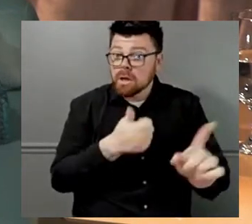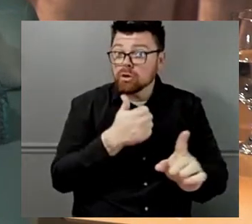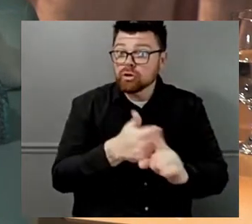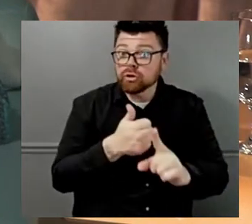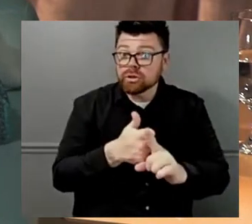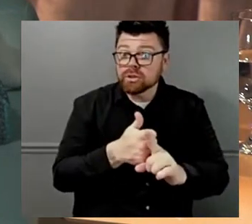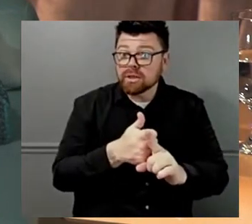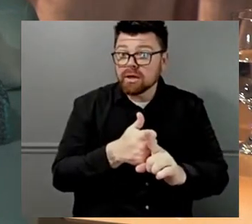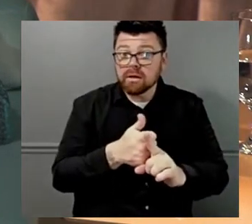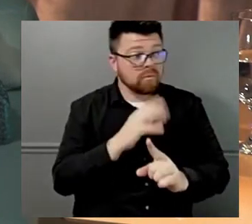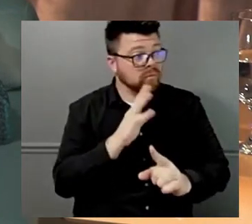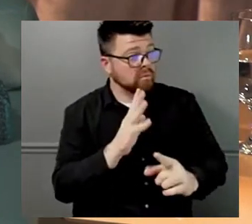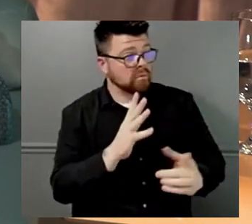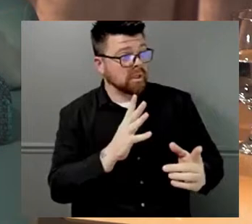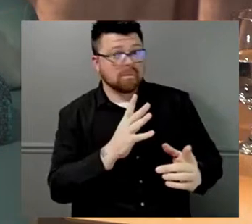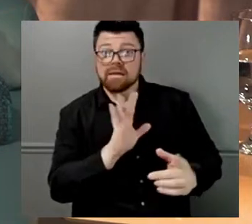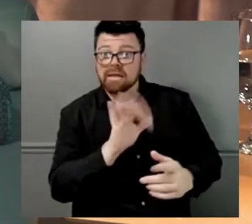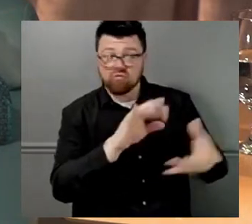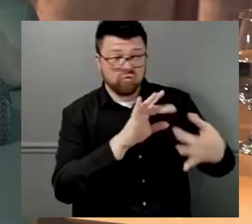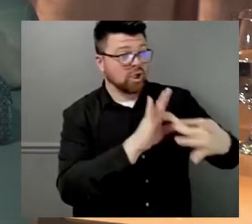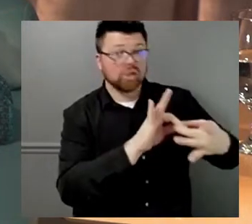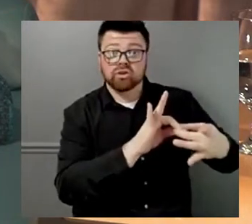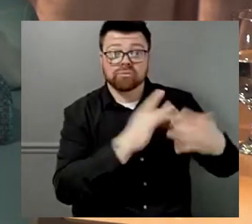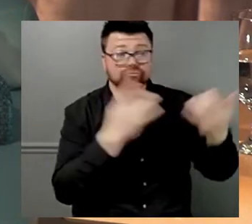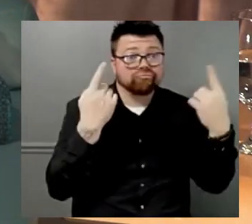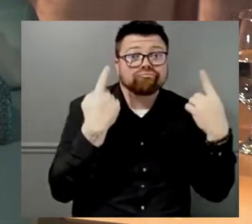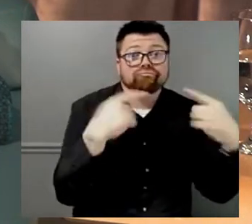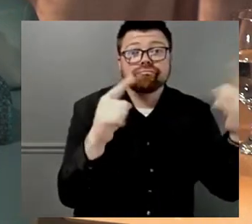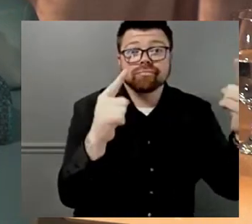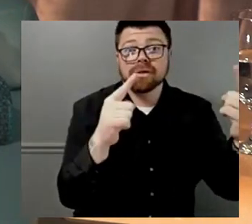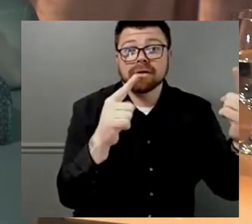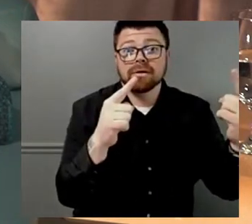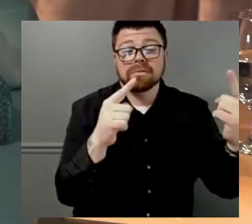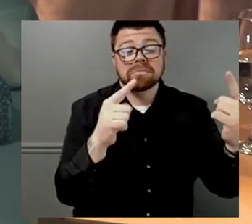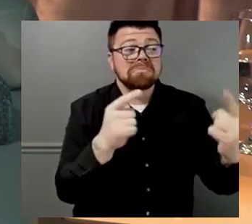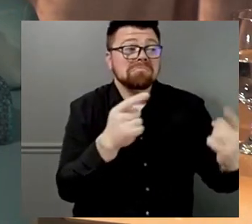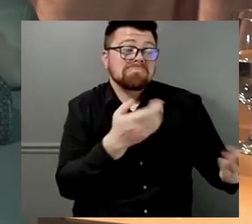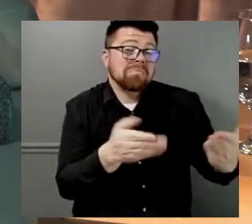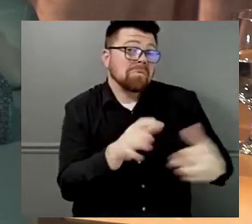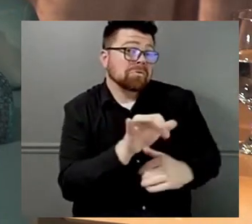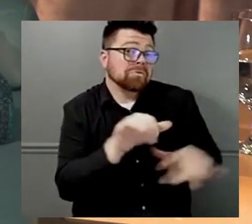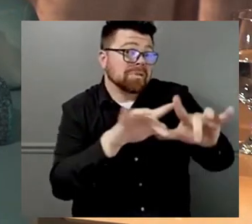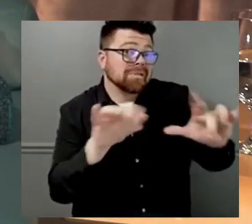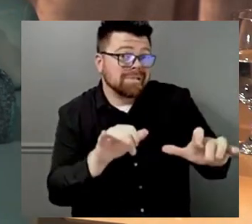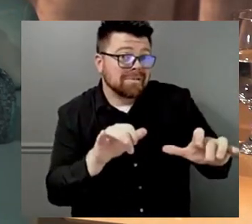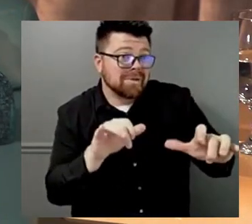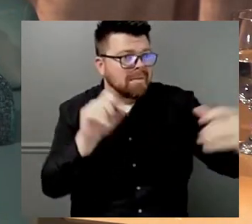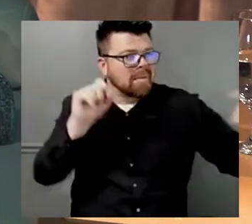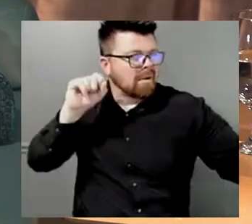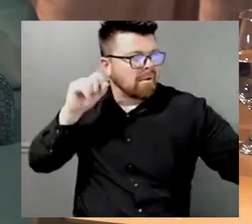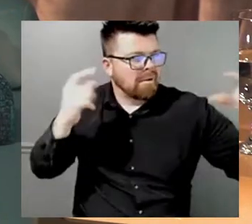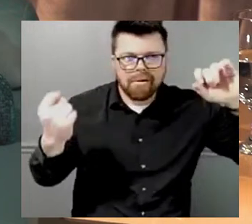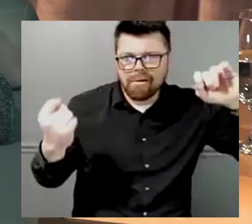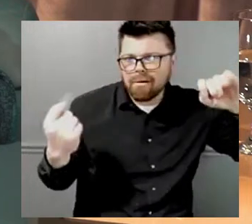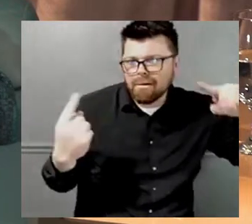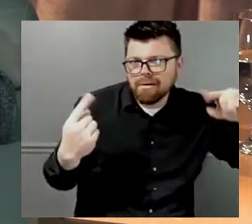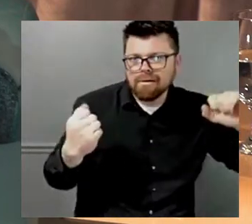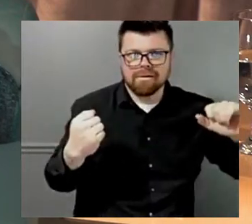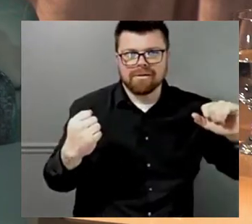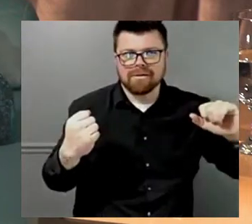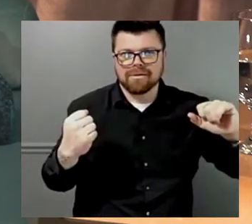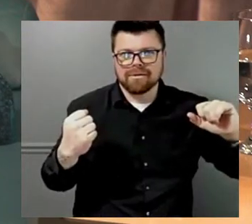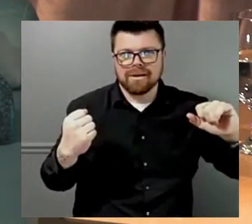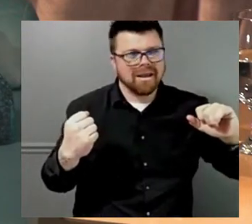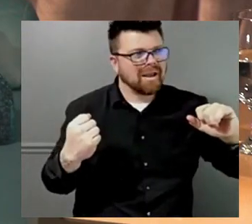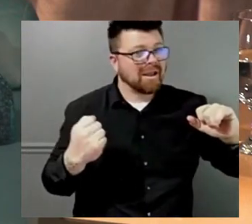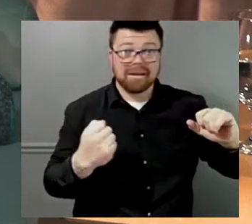to each other, but that you might actually grow to like each other. There are historical examples of Democrats